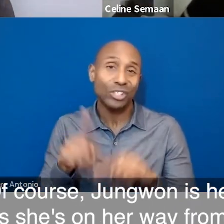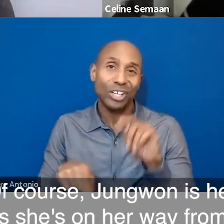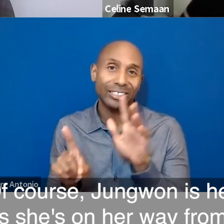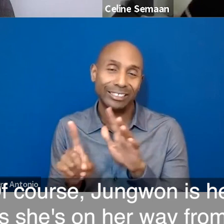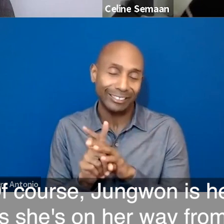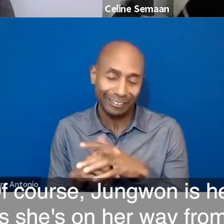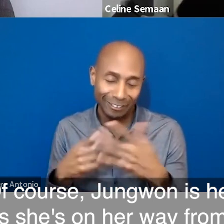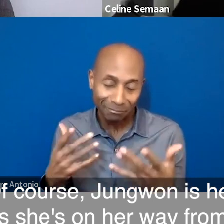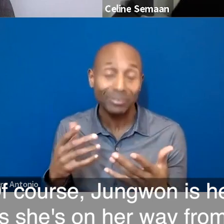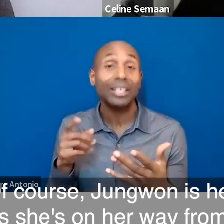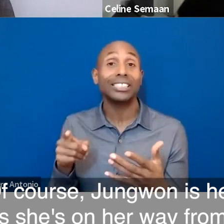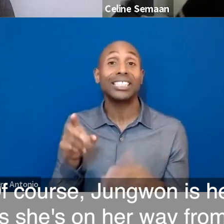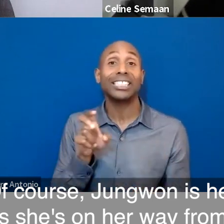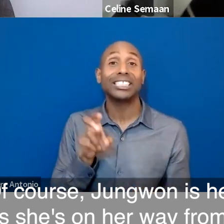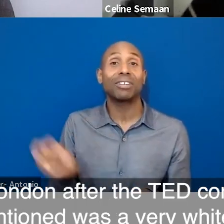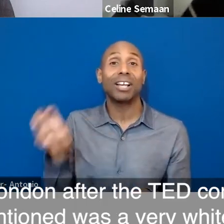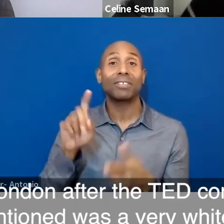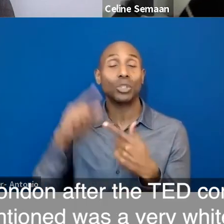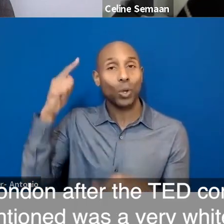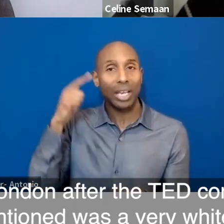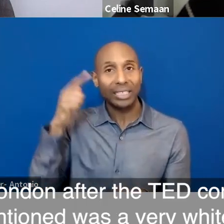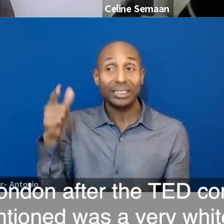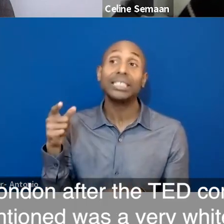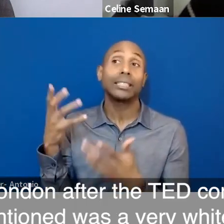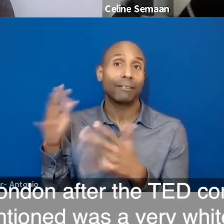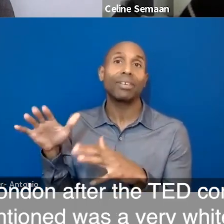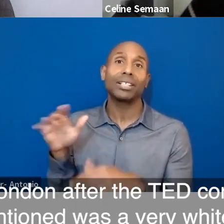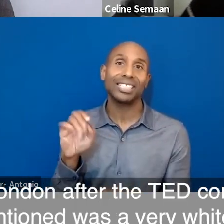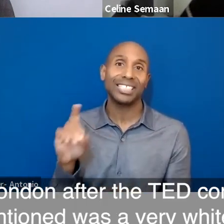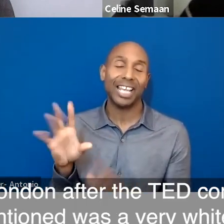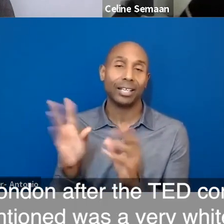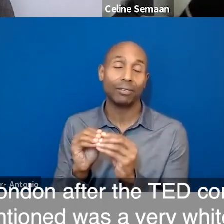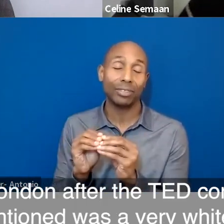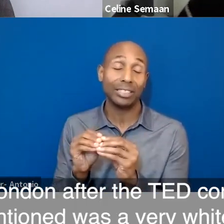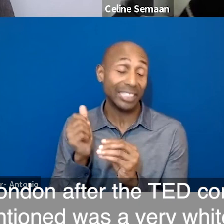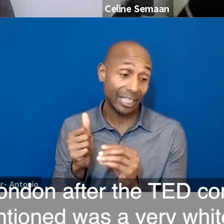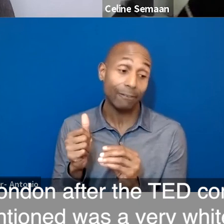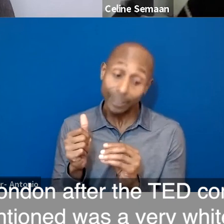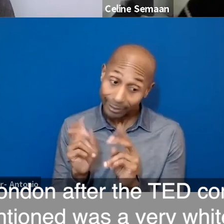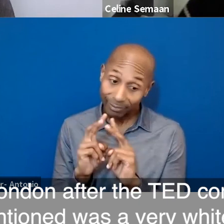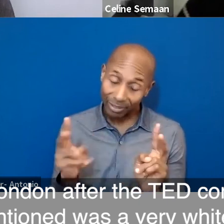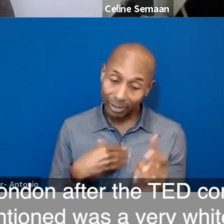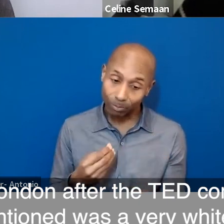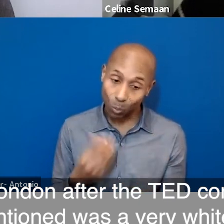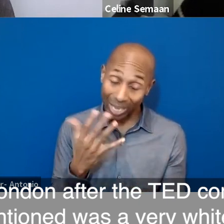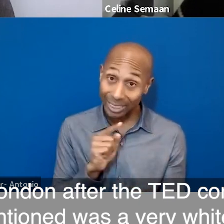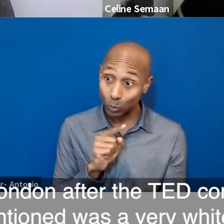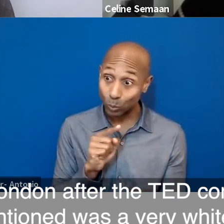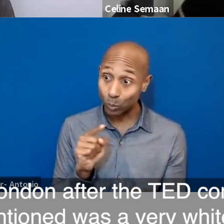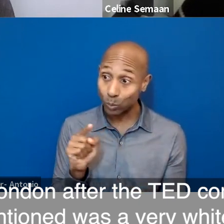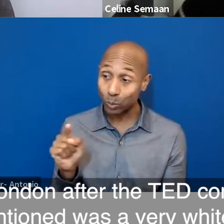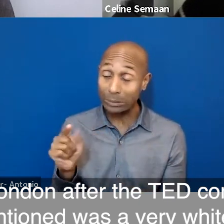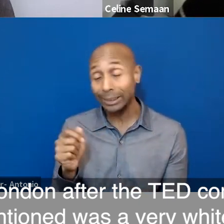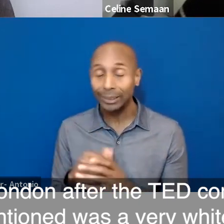here listening in as she's on her way from Edinburgh to London after the TED conference that I mentioned